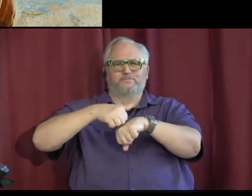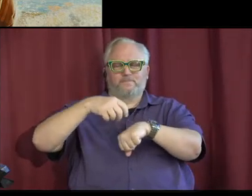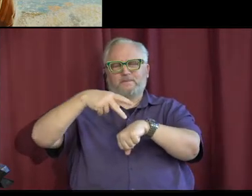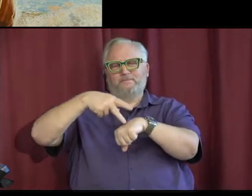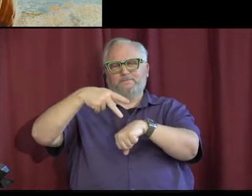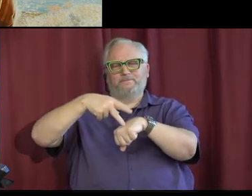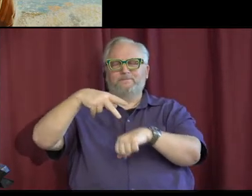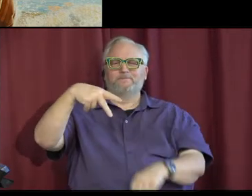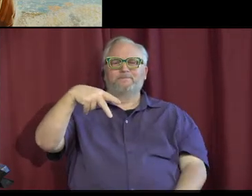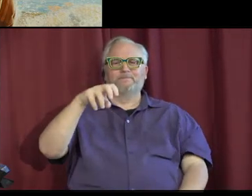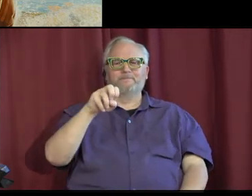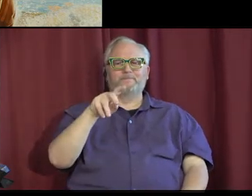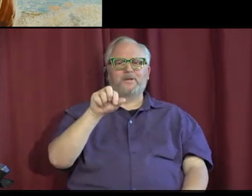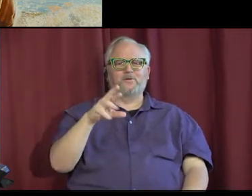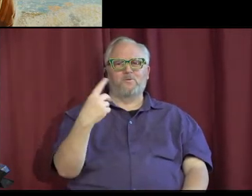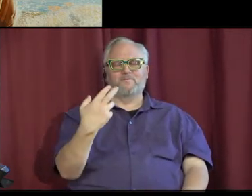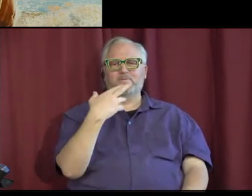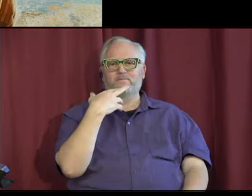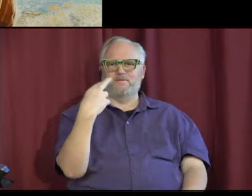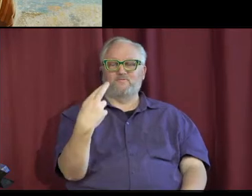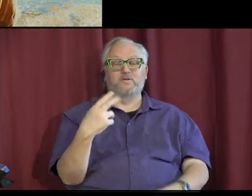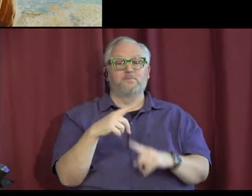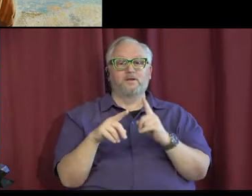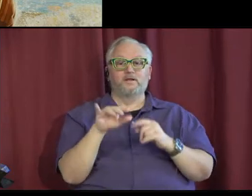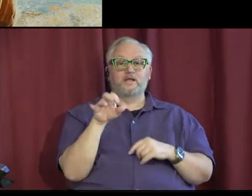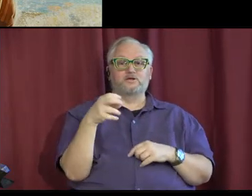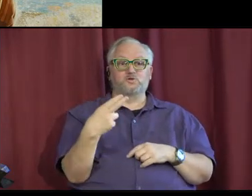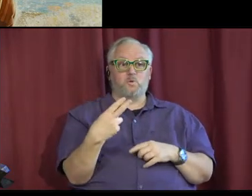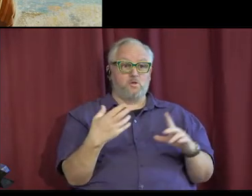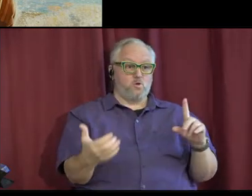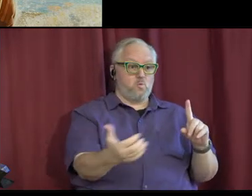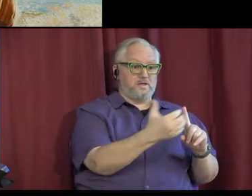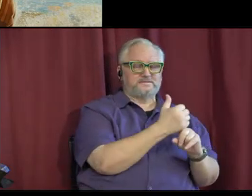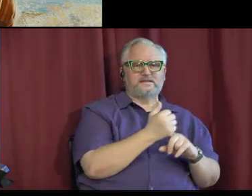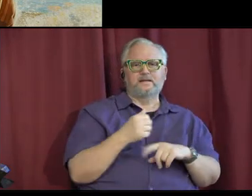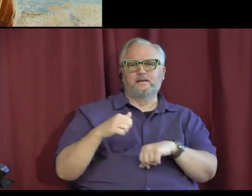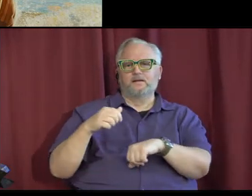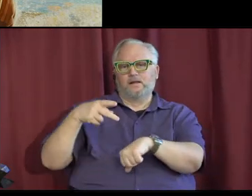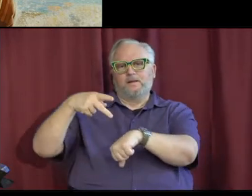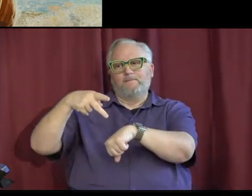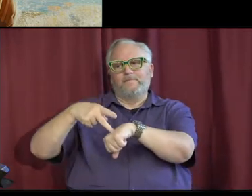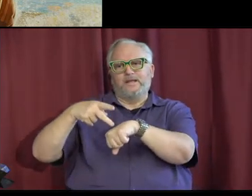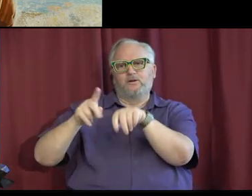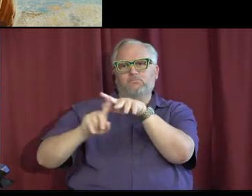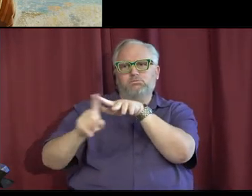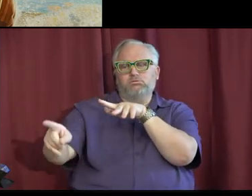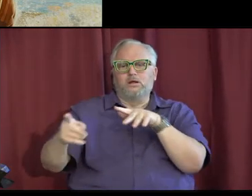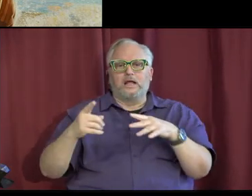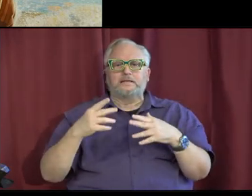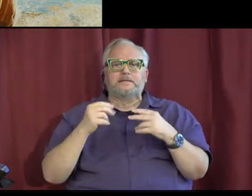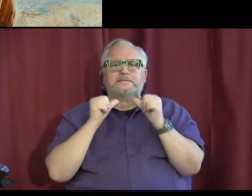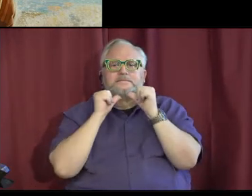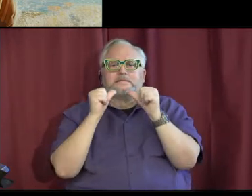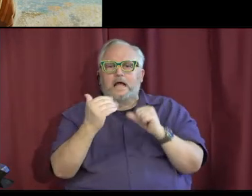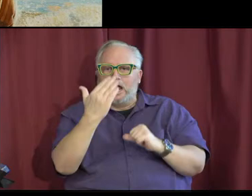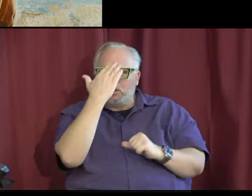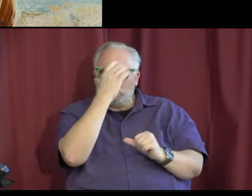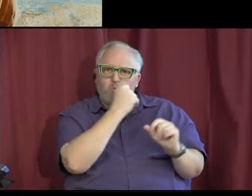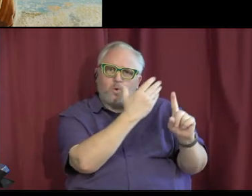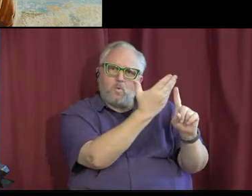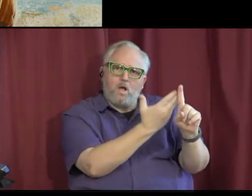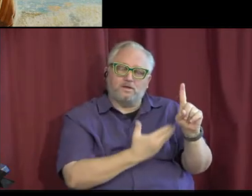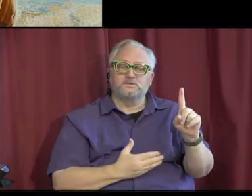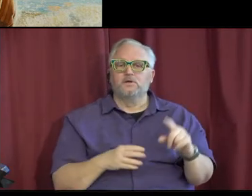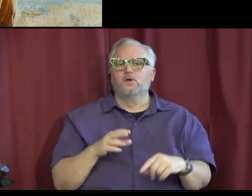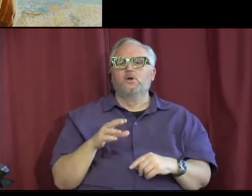best friends, but when Yeshua got arrested, Peter ran away and told people he didn't even know him. So Yeshua